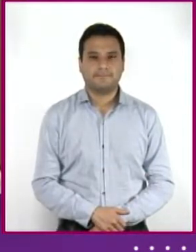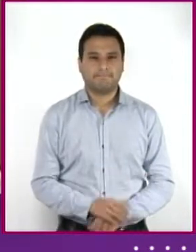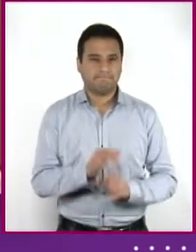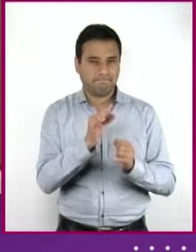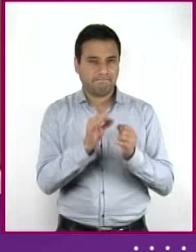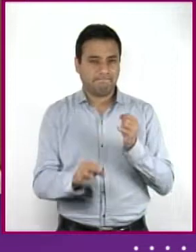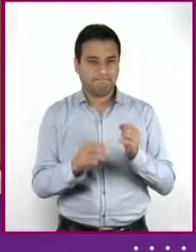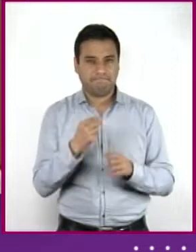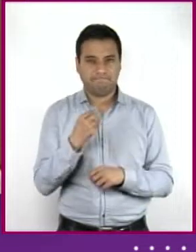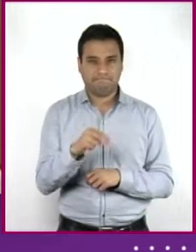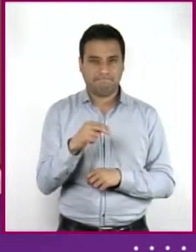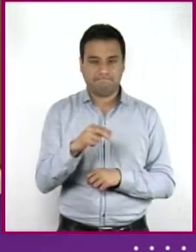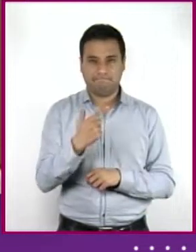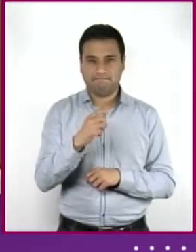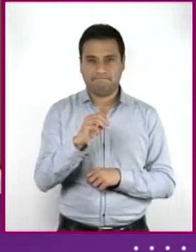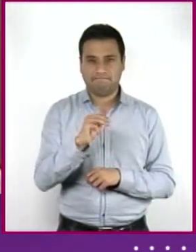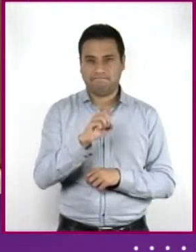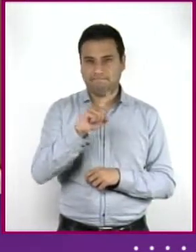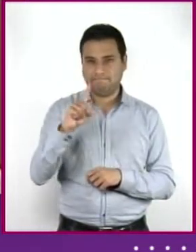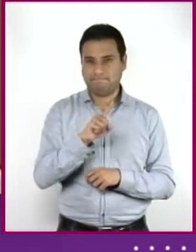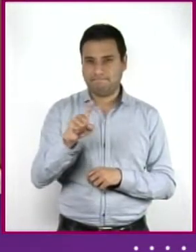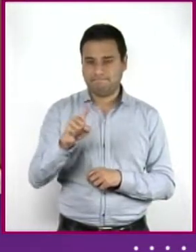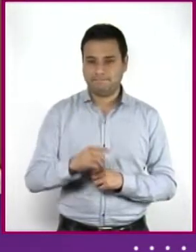My last name is Gomez.